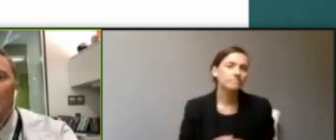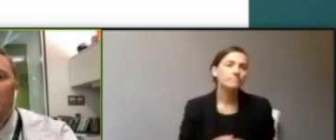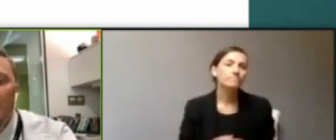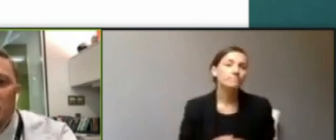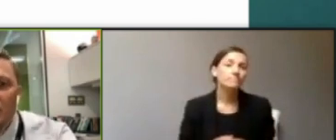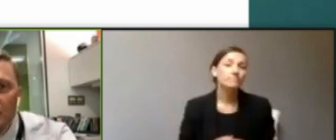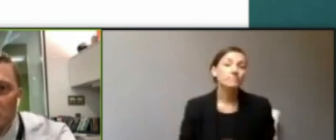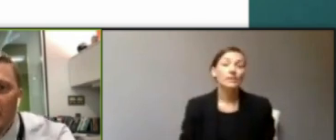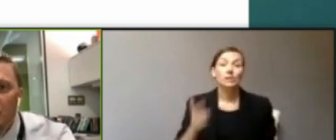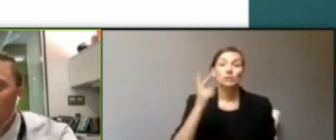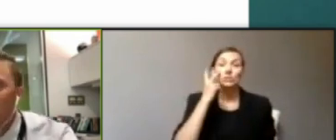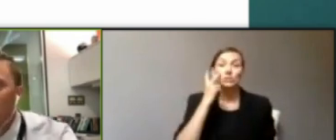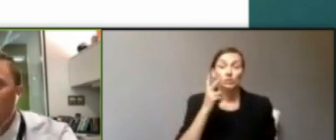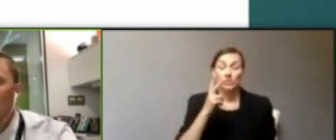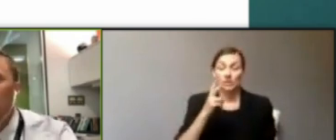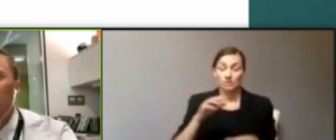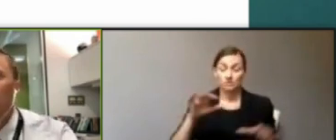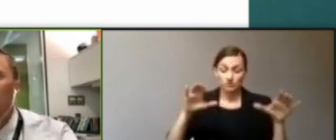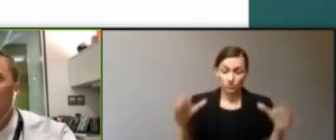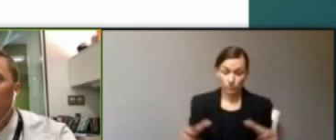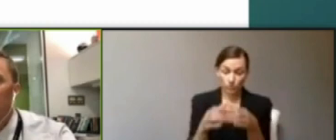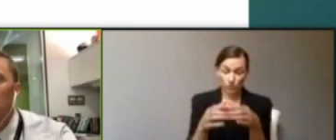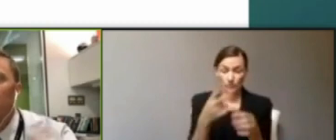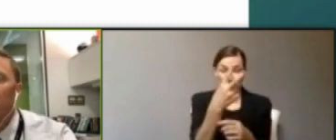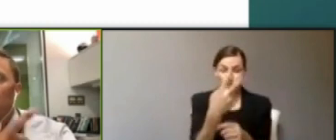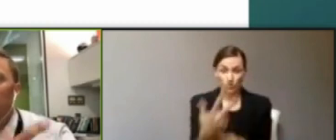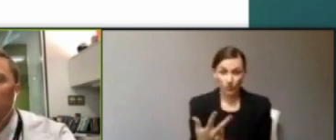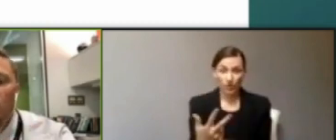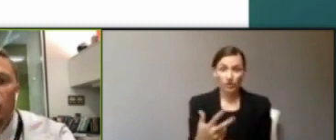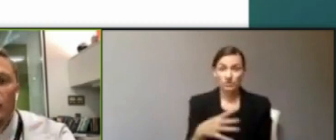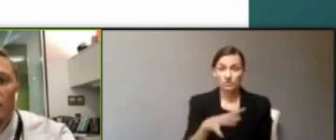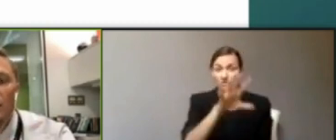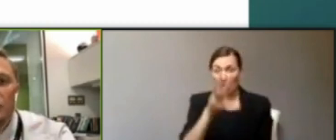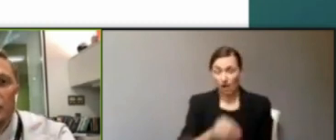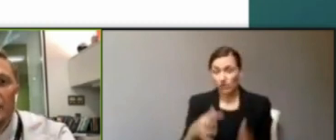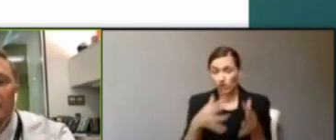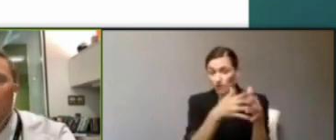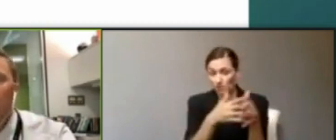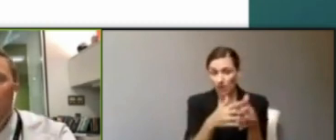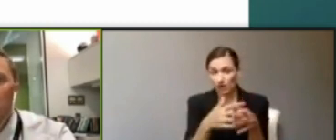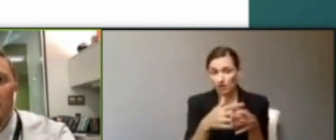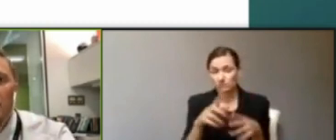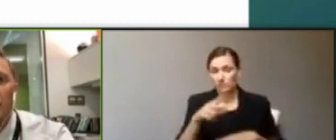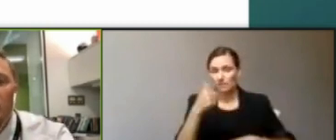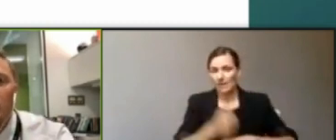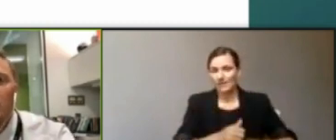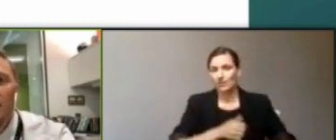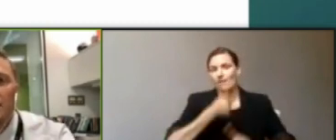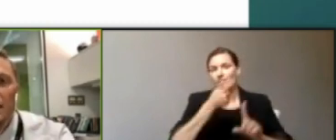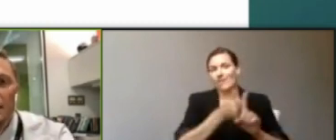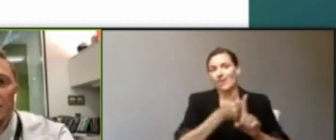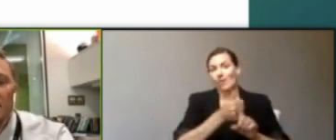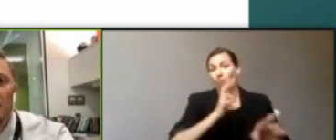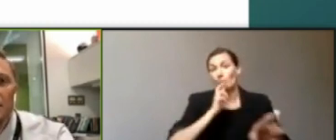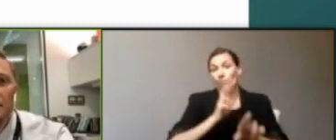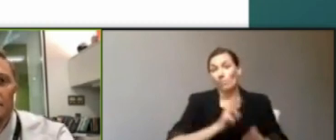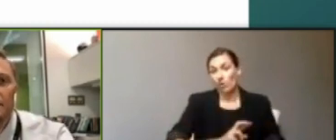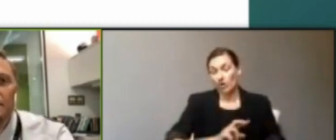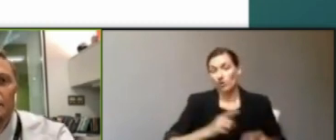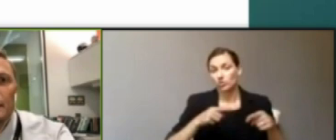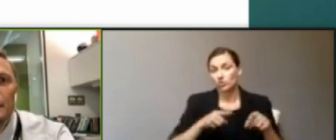And our population is about 2/3 African American based on their self-report during the initial interview. Next,